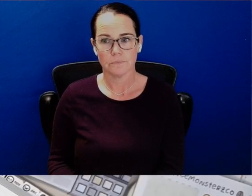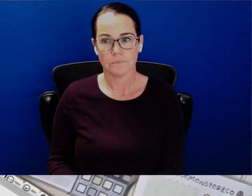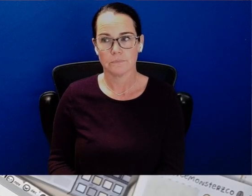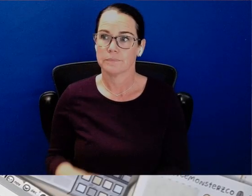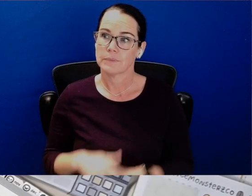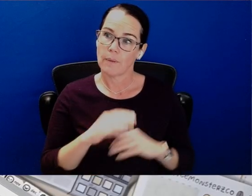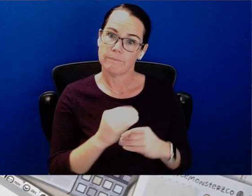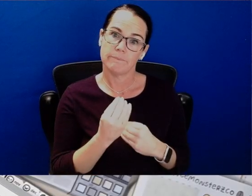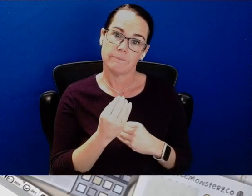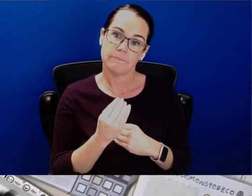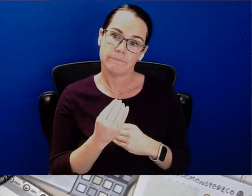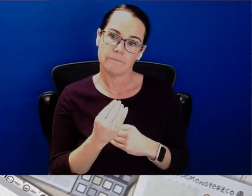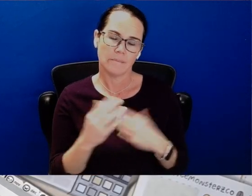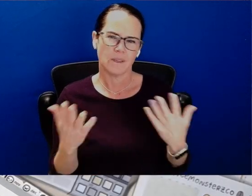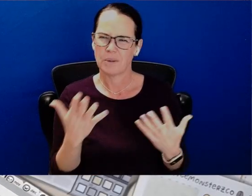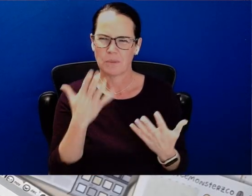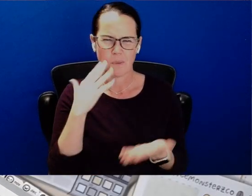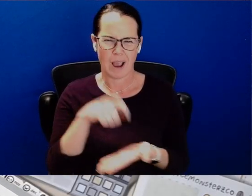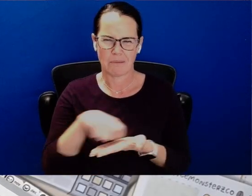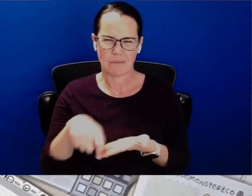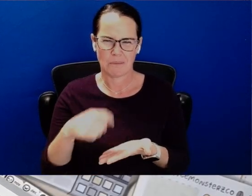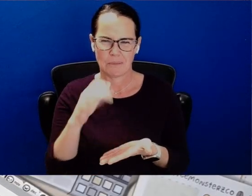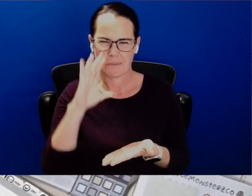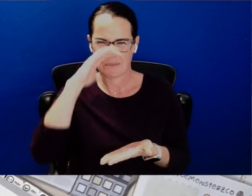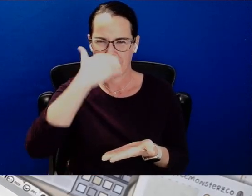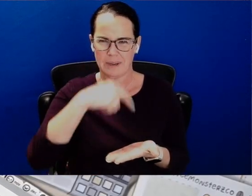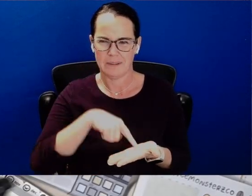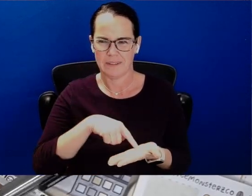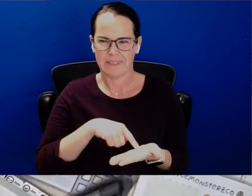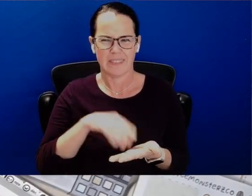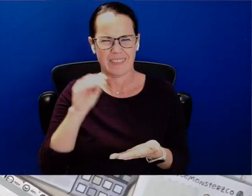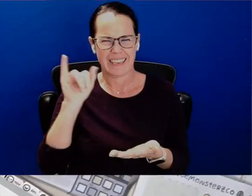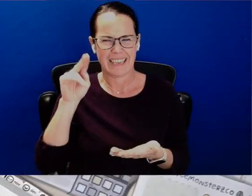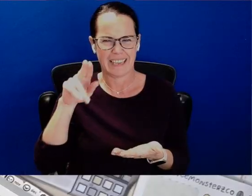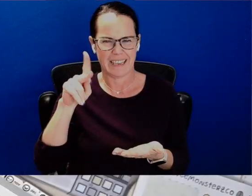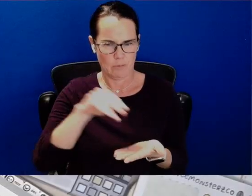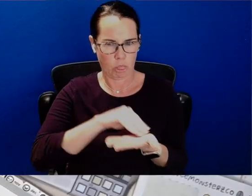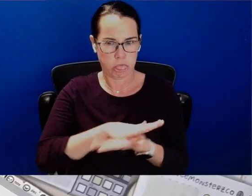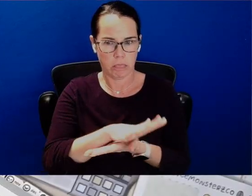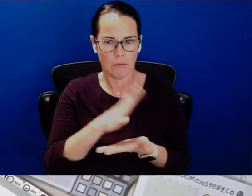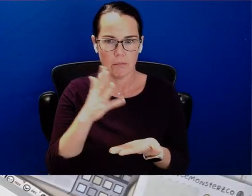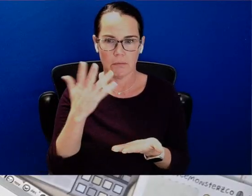Office. I don't know why that printed weird. Like the ink came out weird.